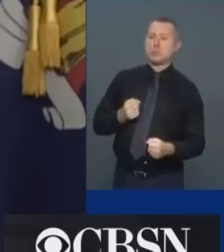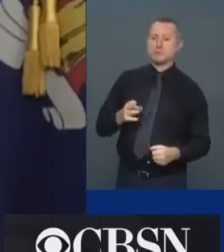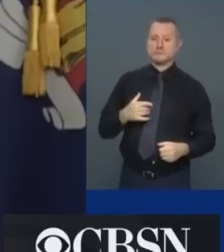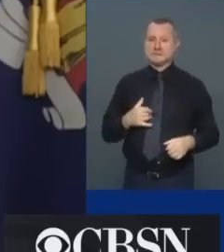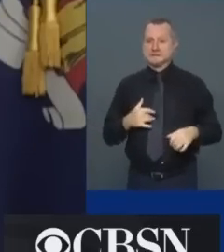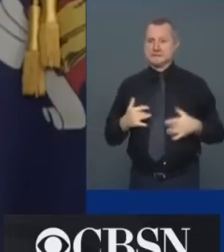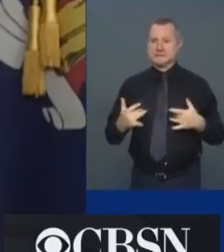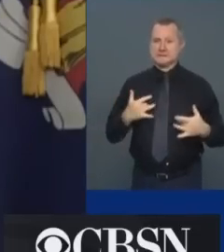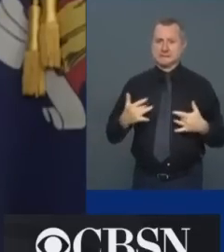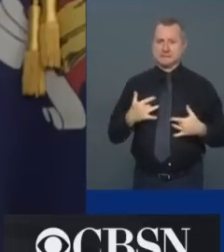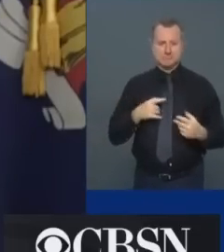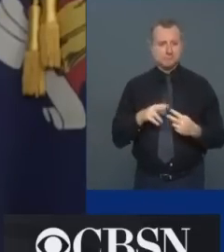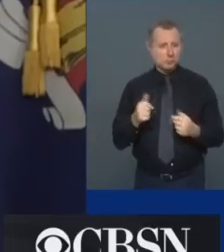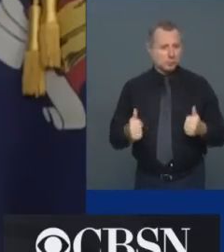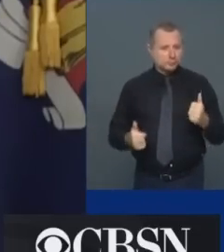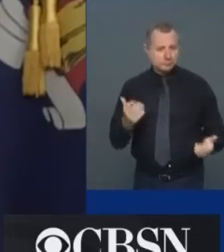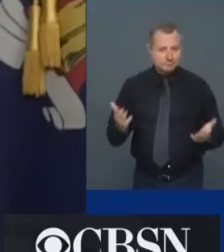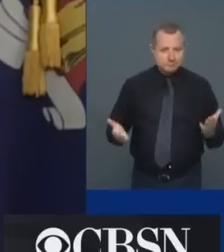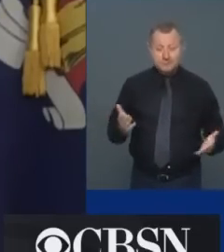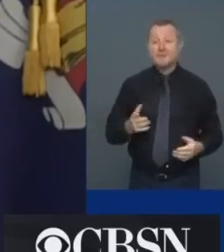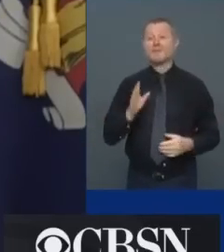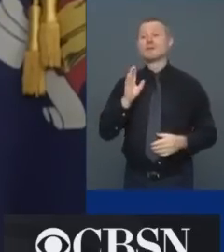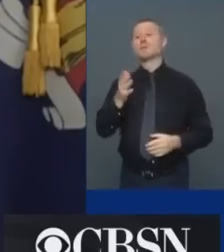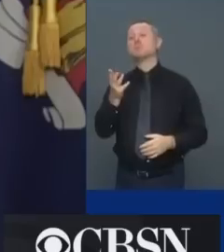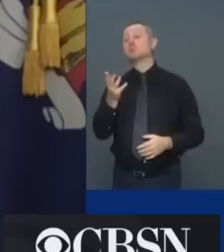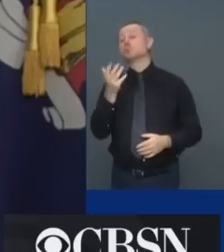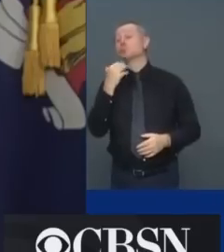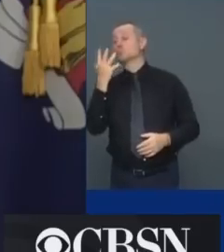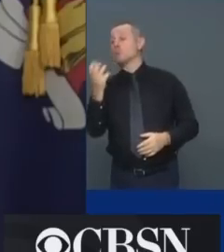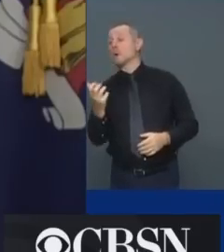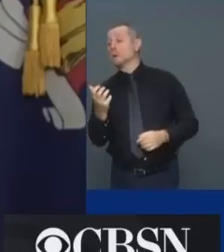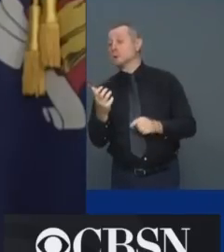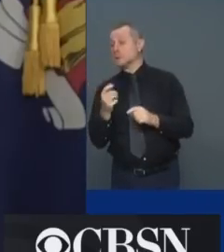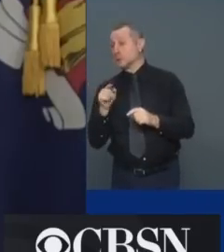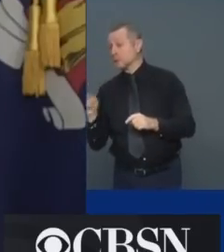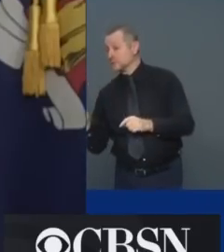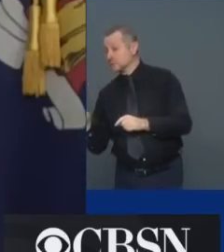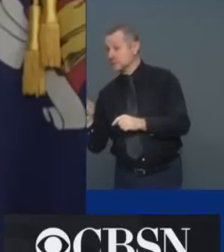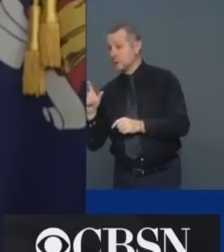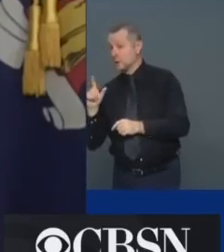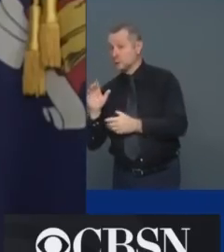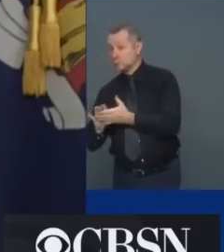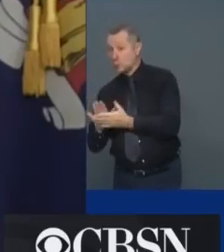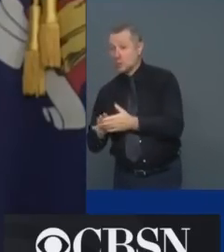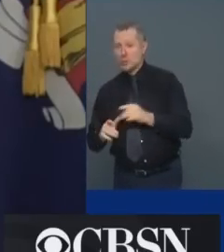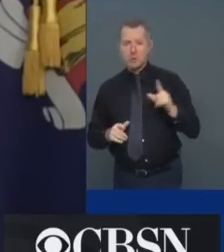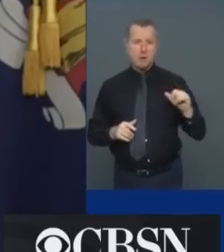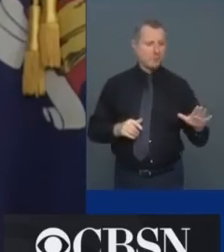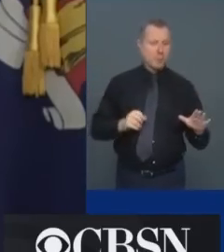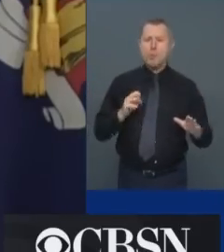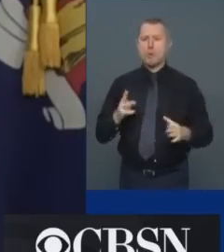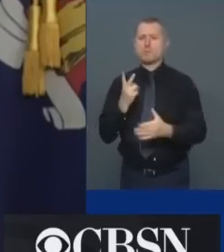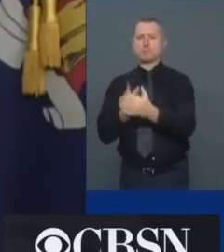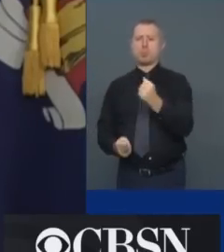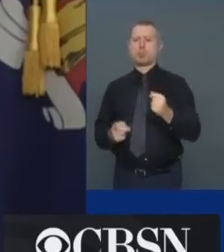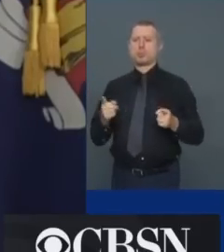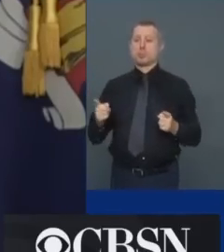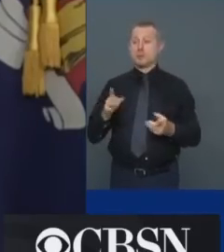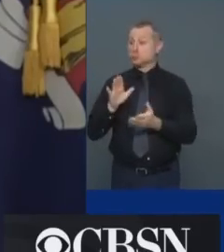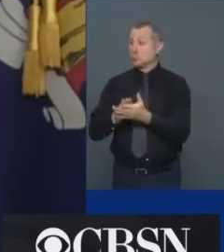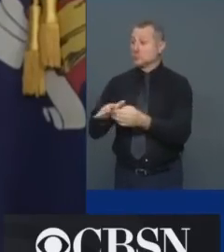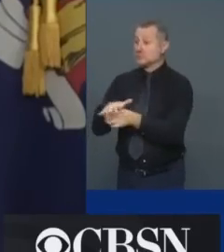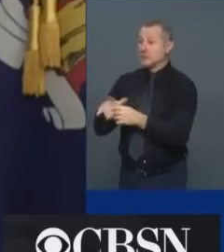we want either or both, frankly. If there's concern in the school district, we want to know.